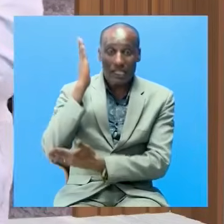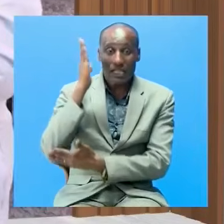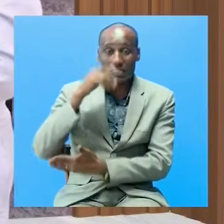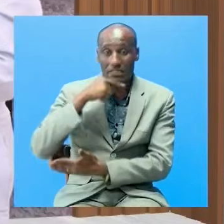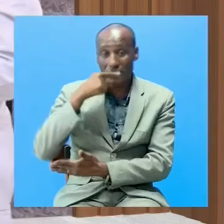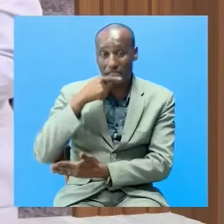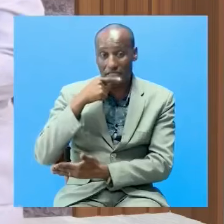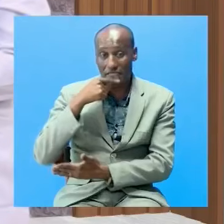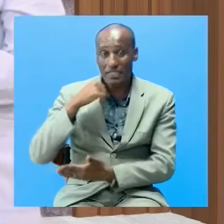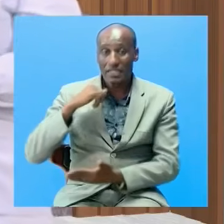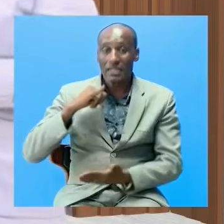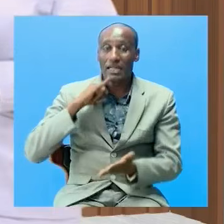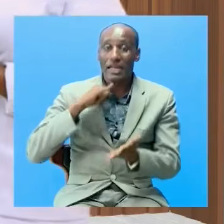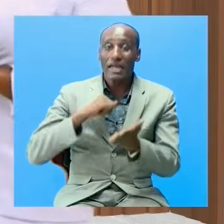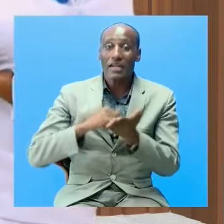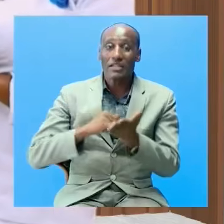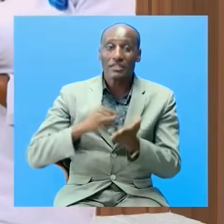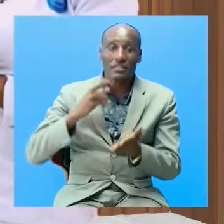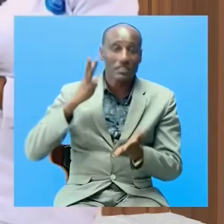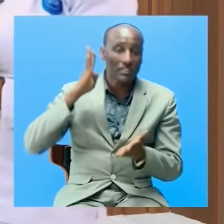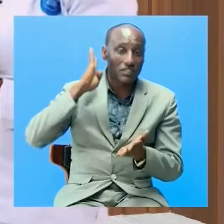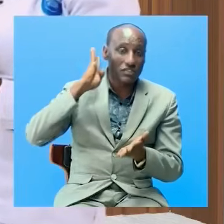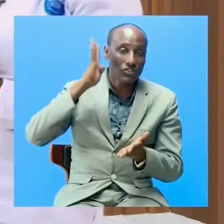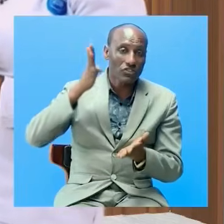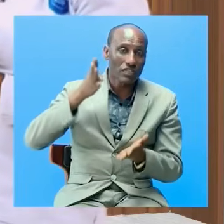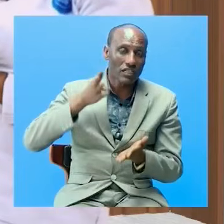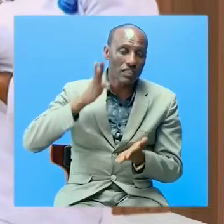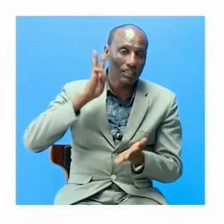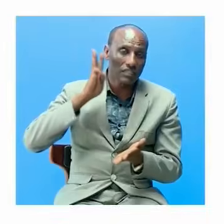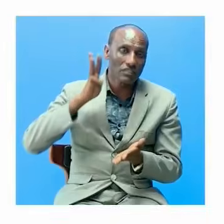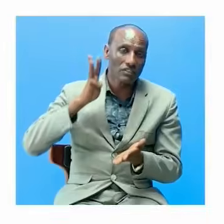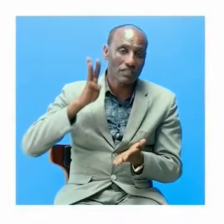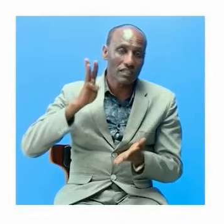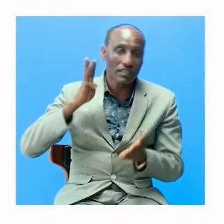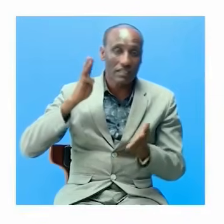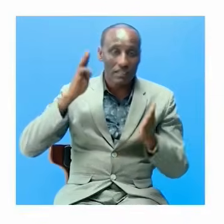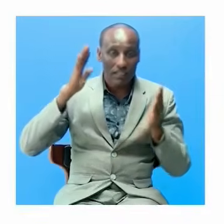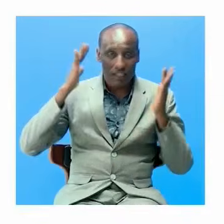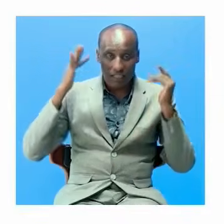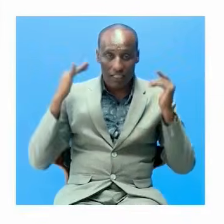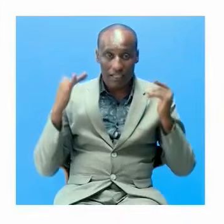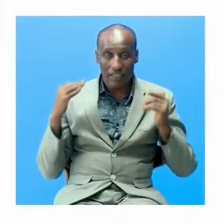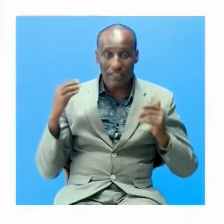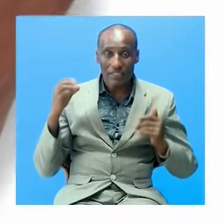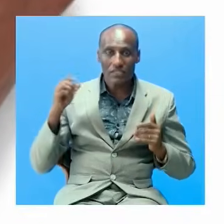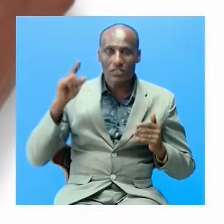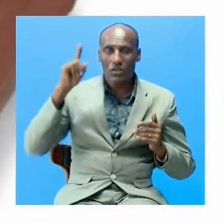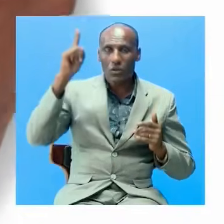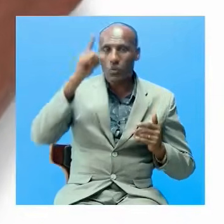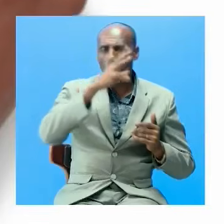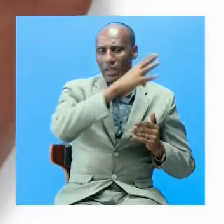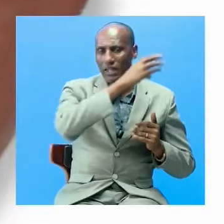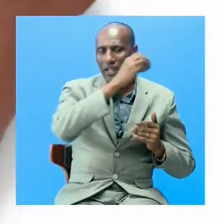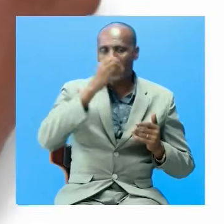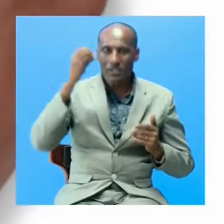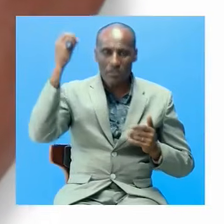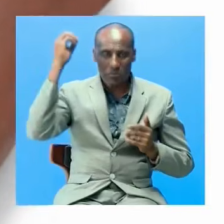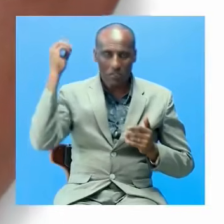these ones, look, if God says it shall rain means the possibility rate